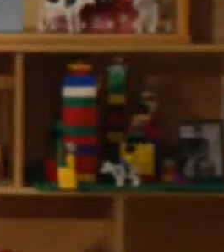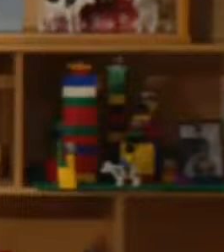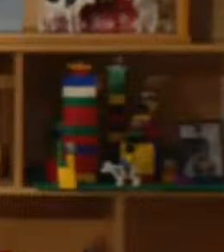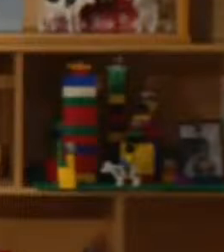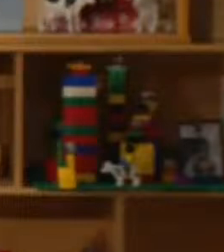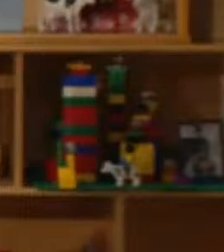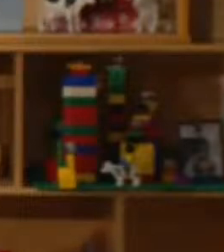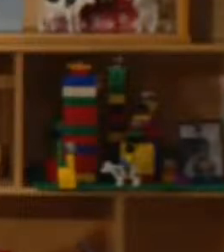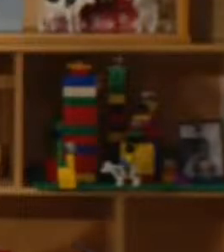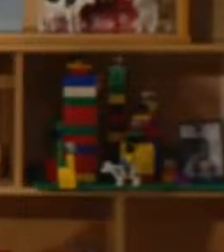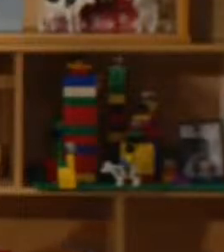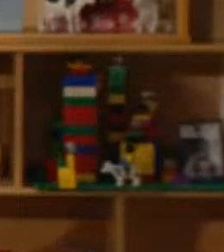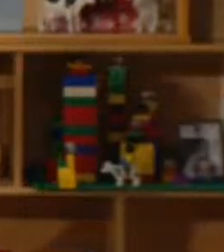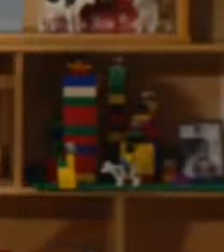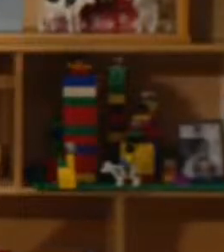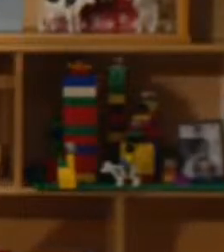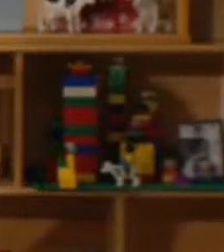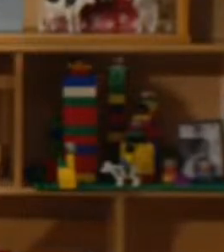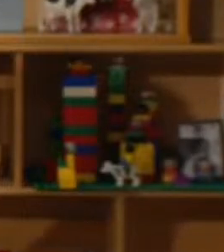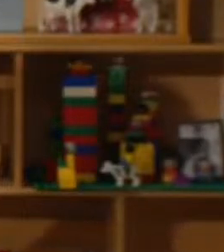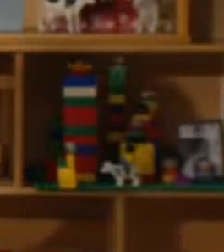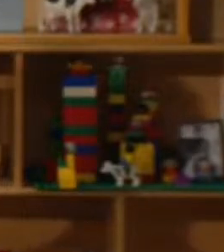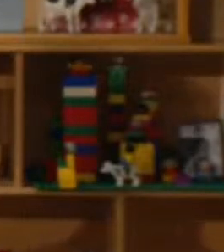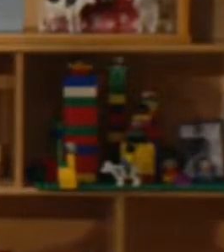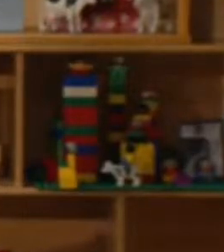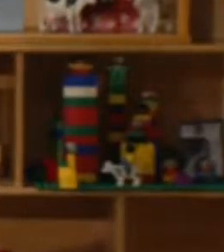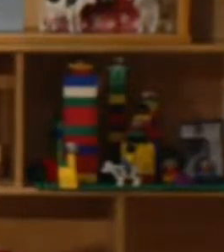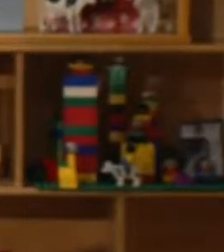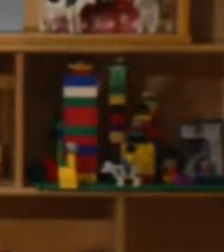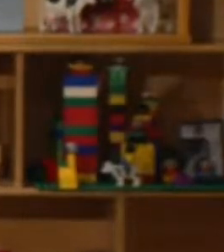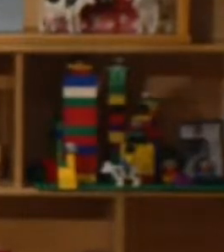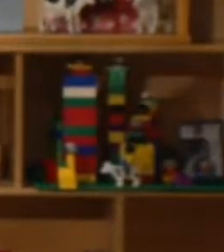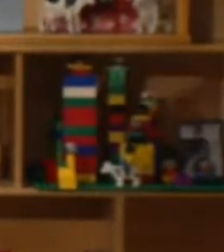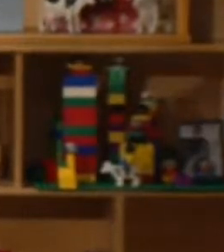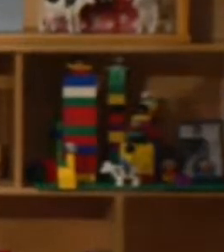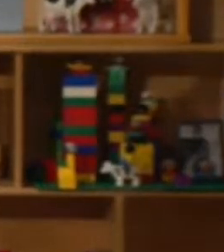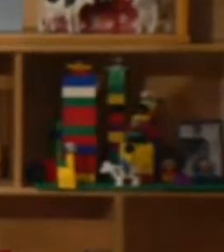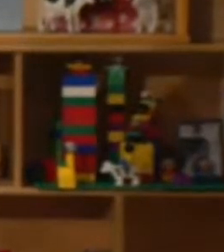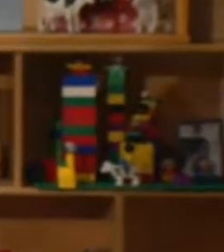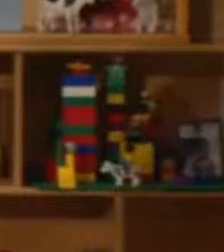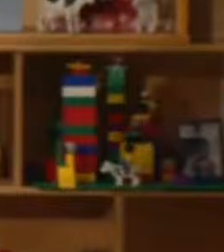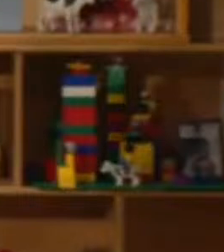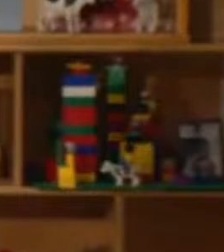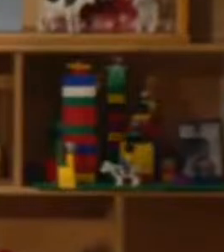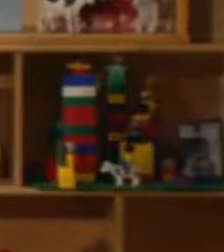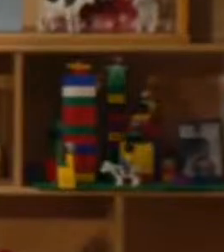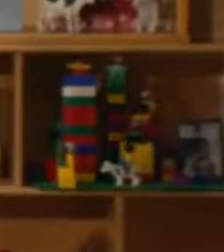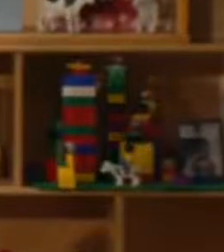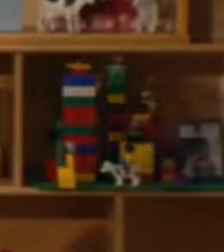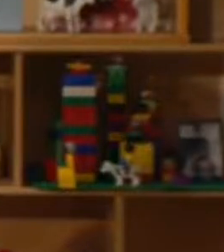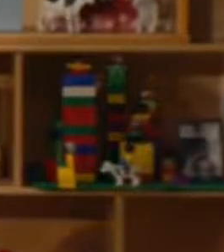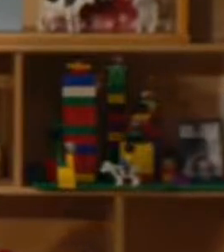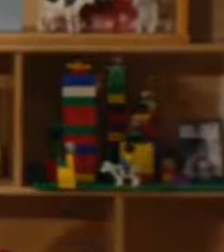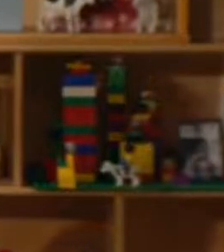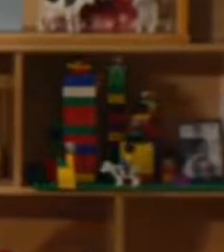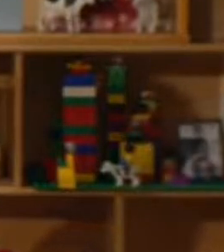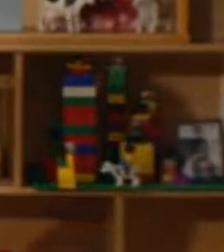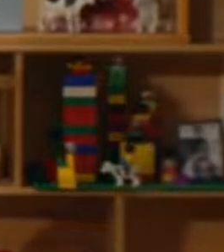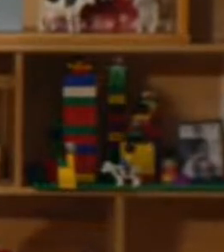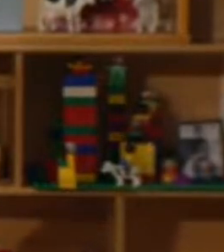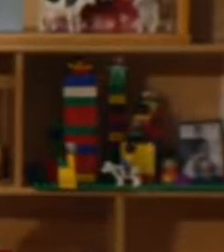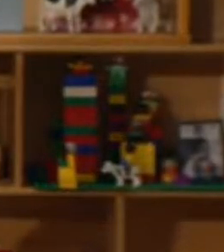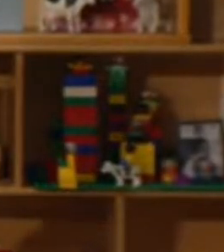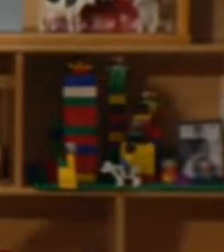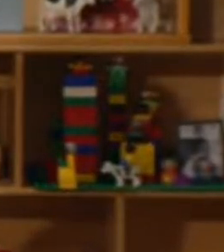refundable. It either comes off your tax bill or you don't get it at all. The American Rescue Plan, which these